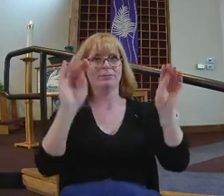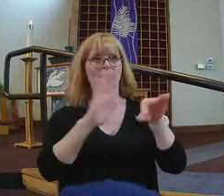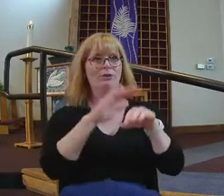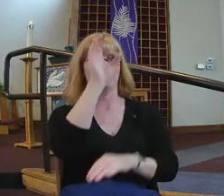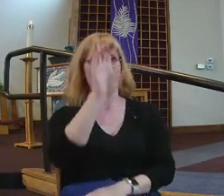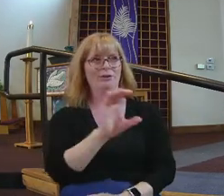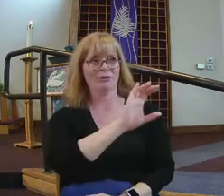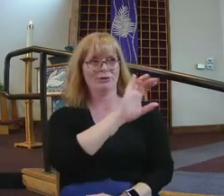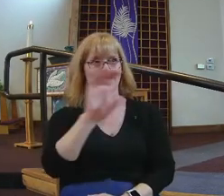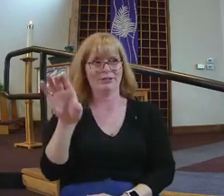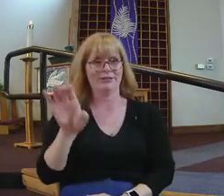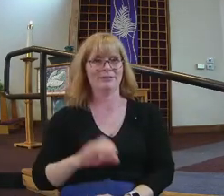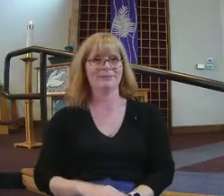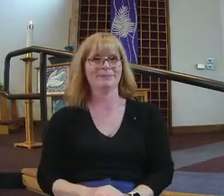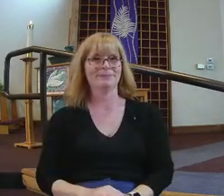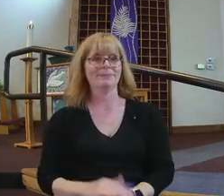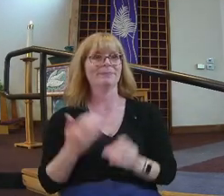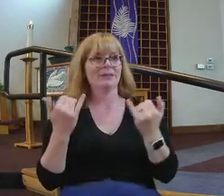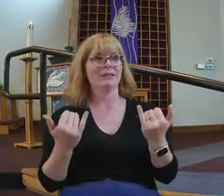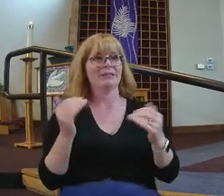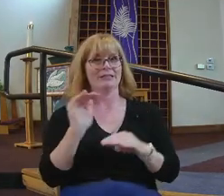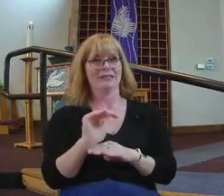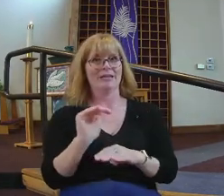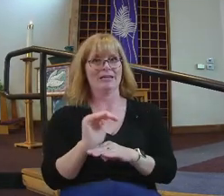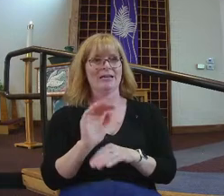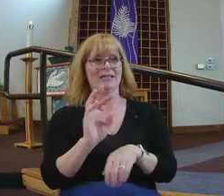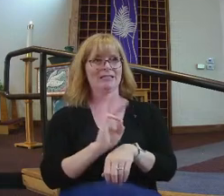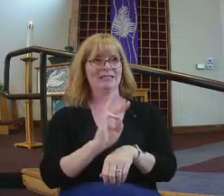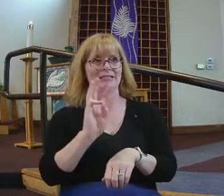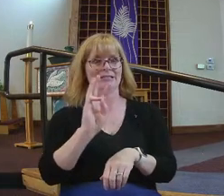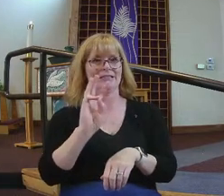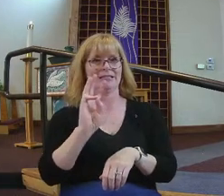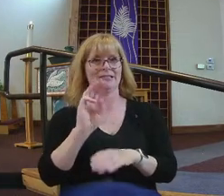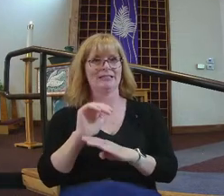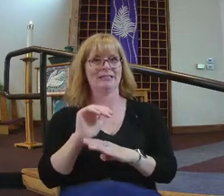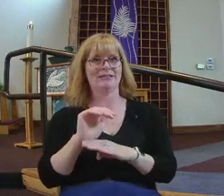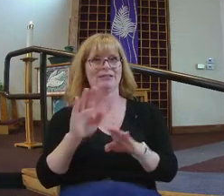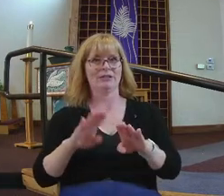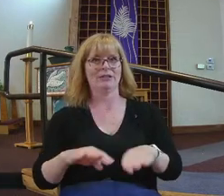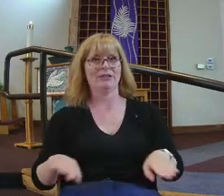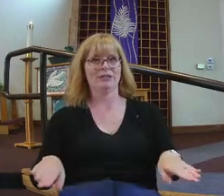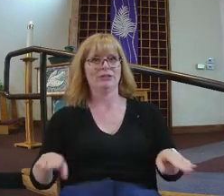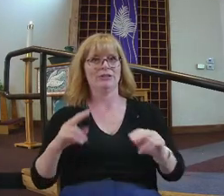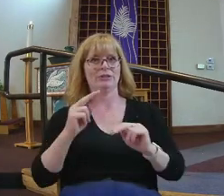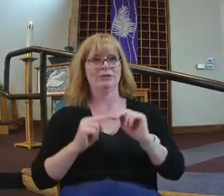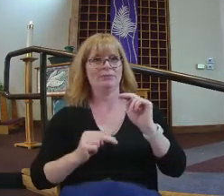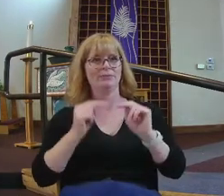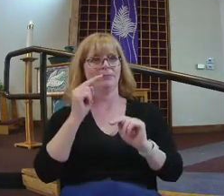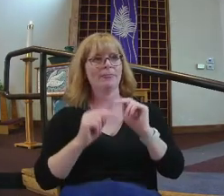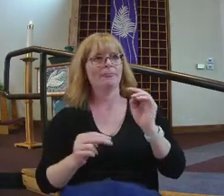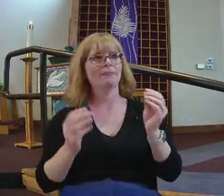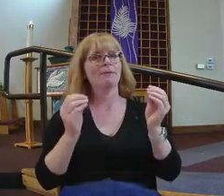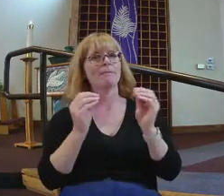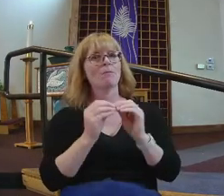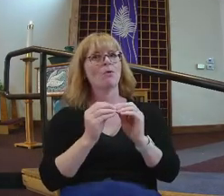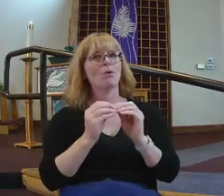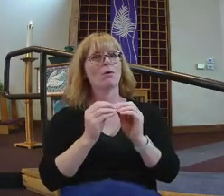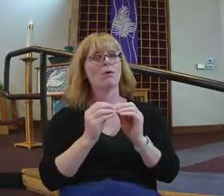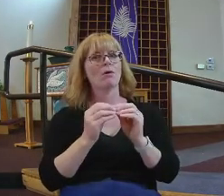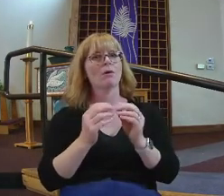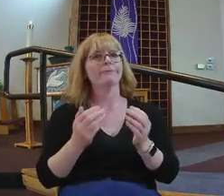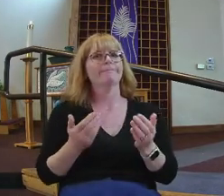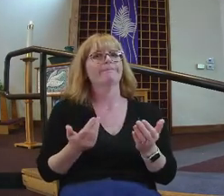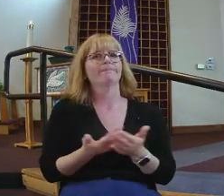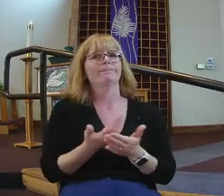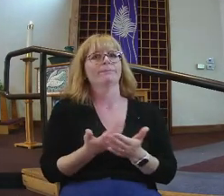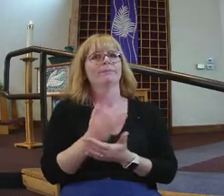then tonight, you can join us at 6 p.m. down in the Great Room in the Children's Building for some more great contemporary worship. And if